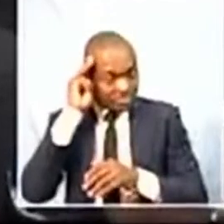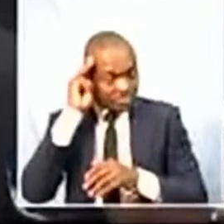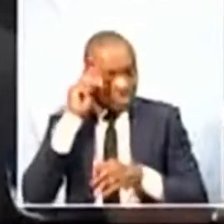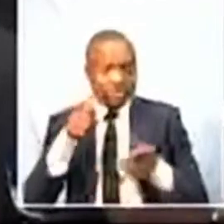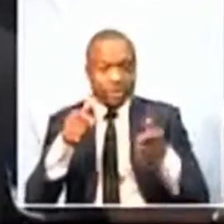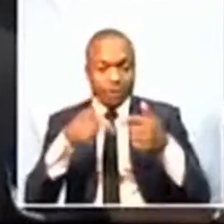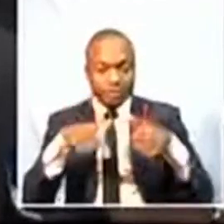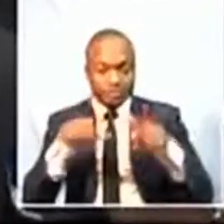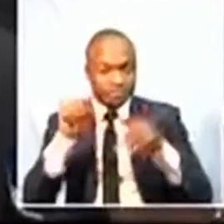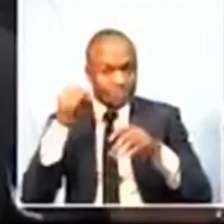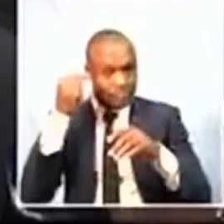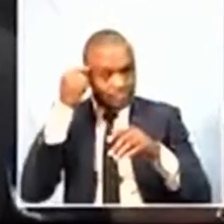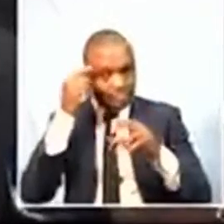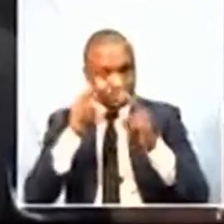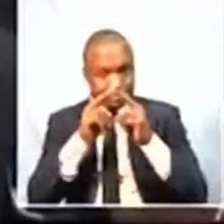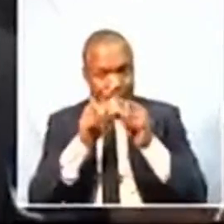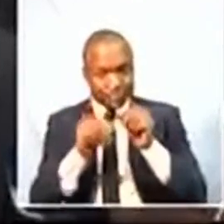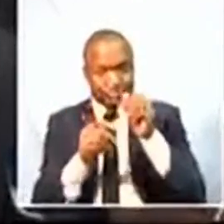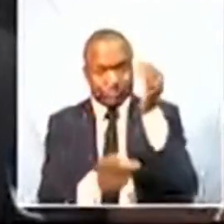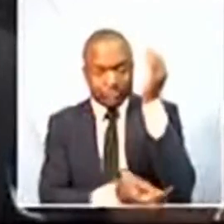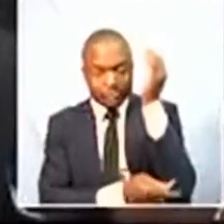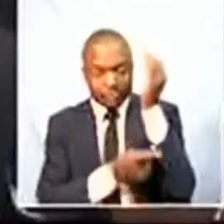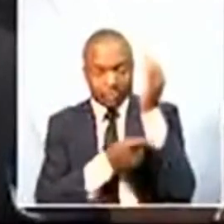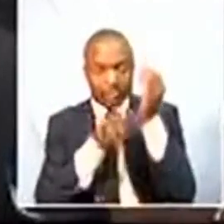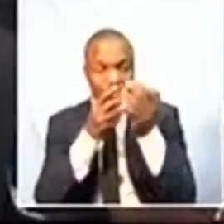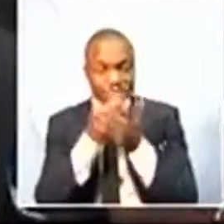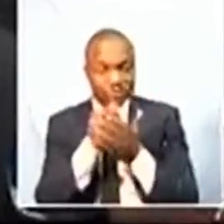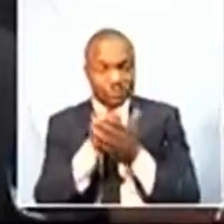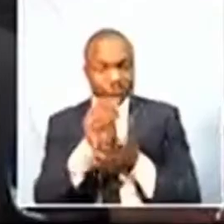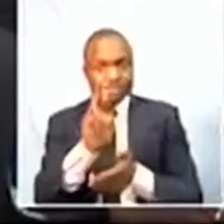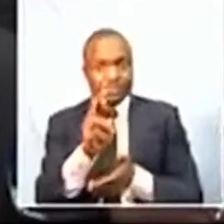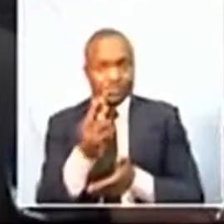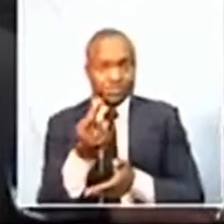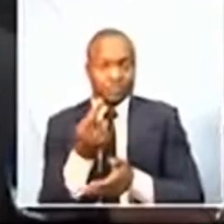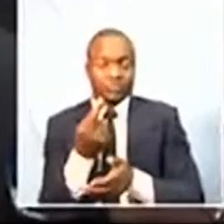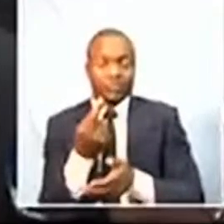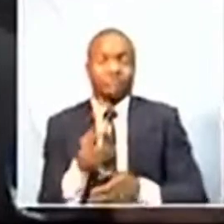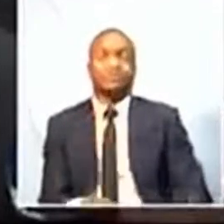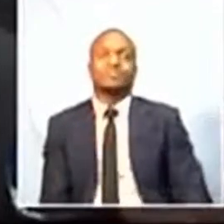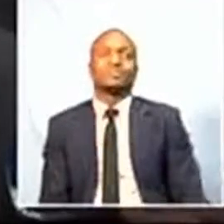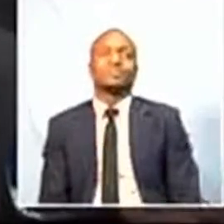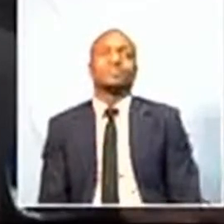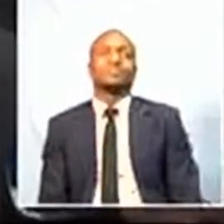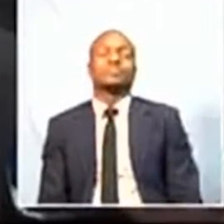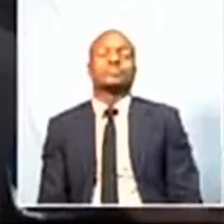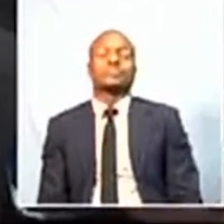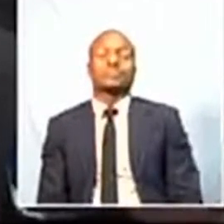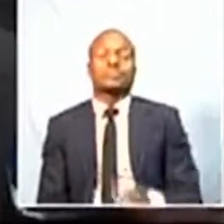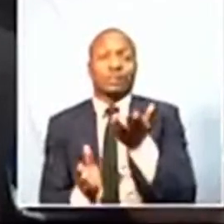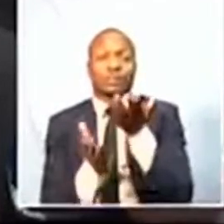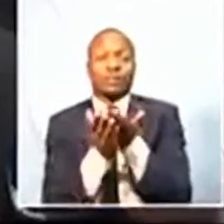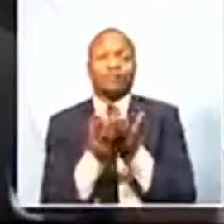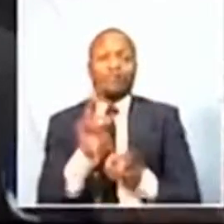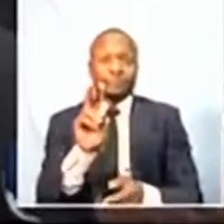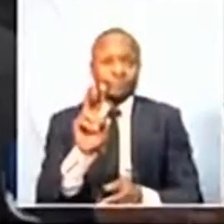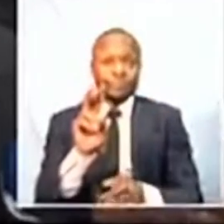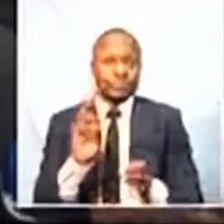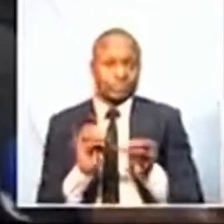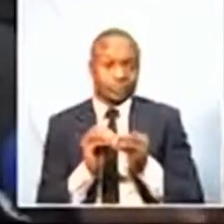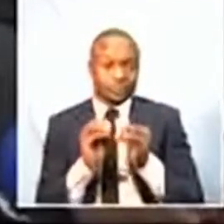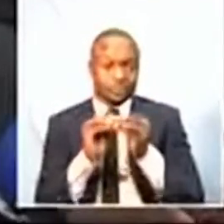of Local Government and Rural Development, on funds retained at source. Appendix 2,